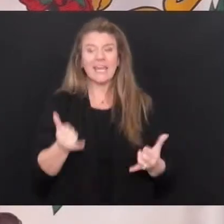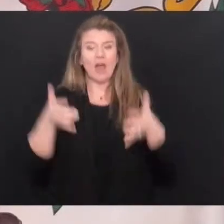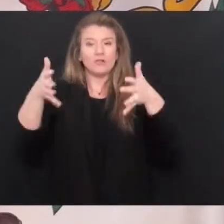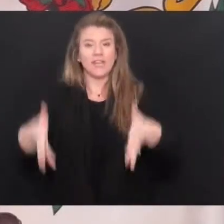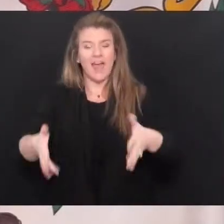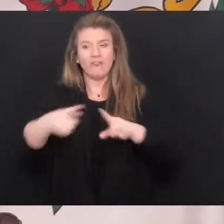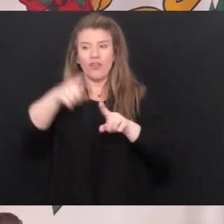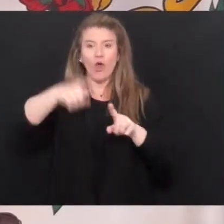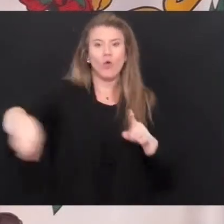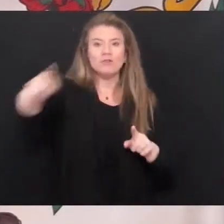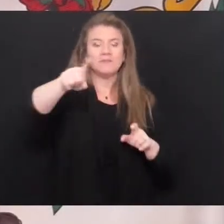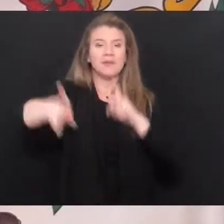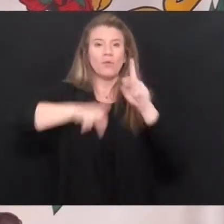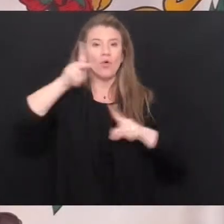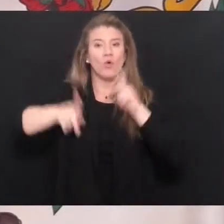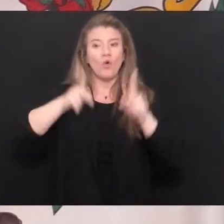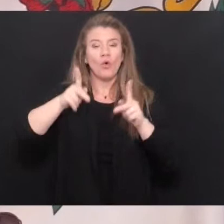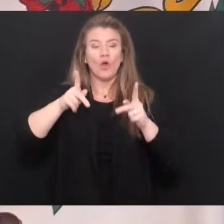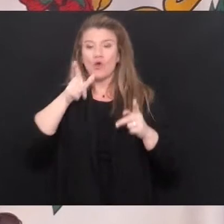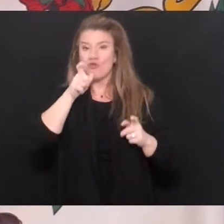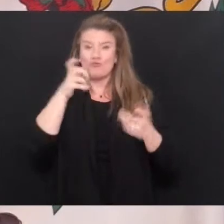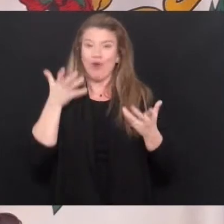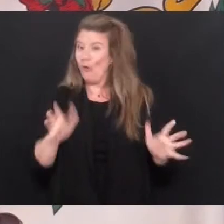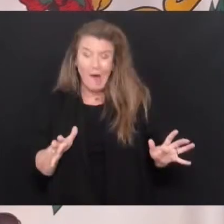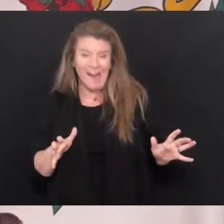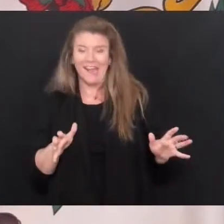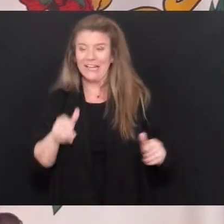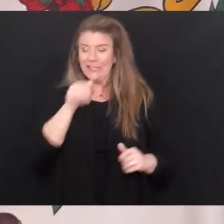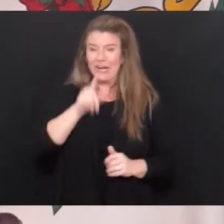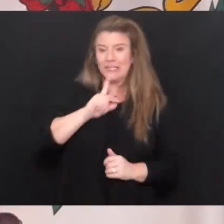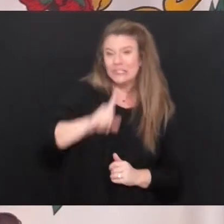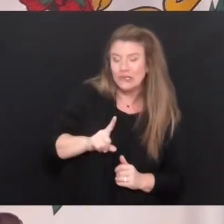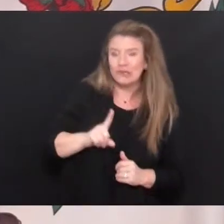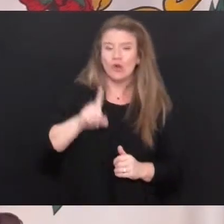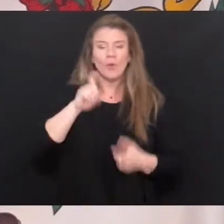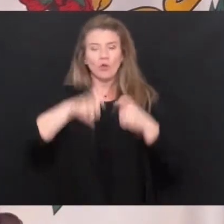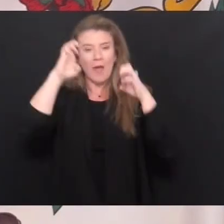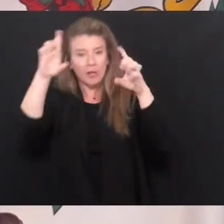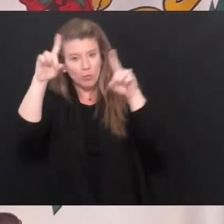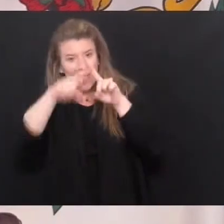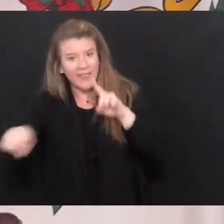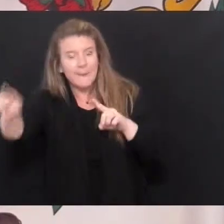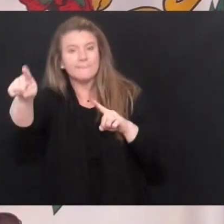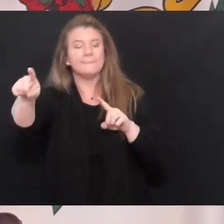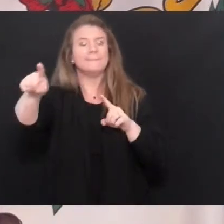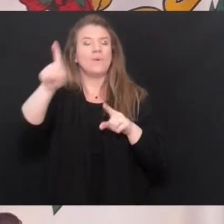falls back on education, and we've got to get to